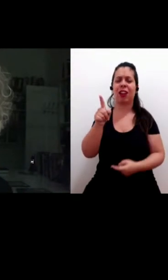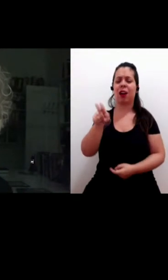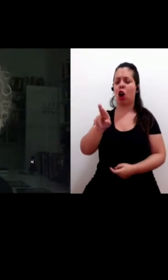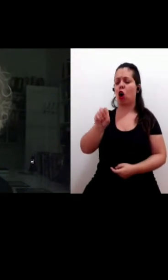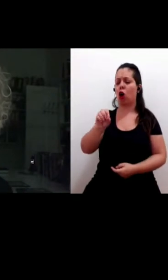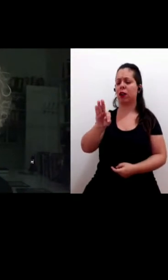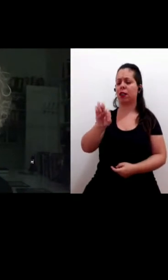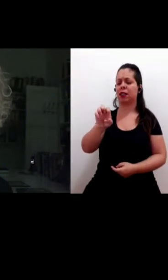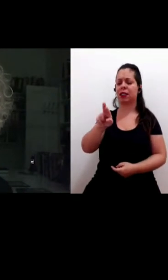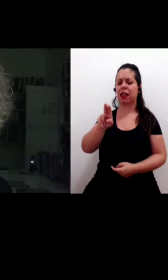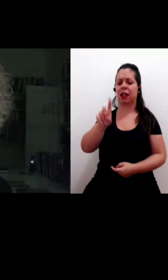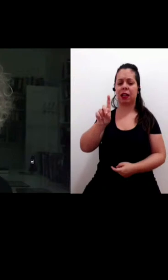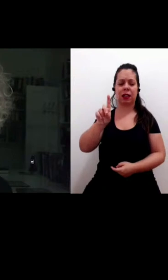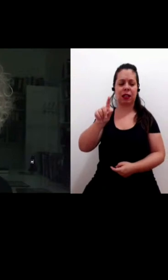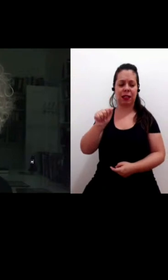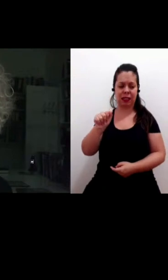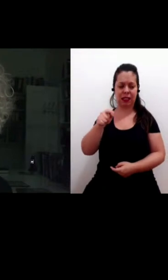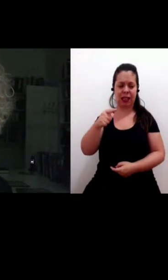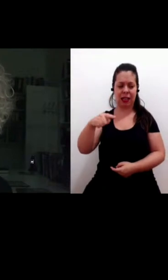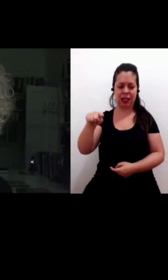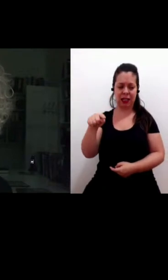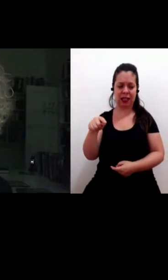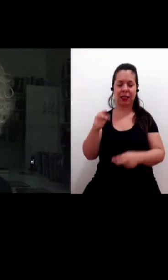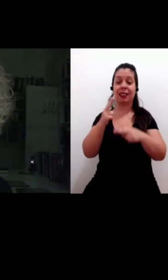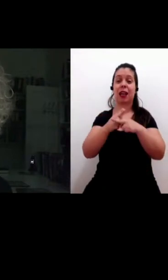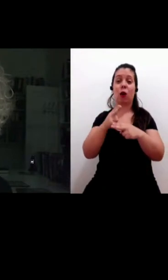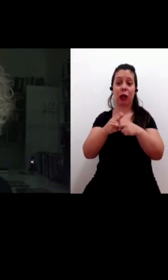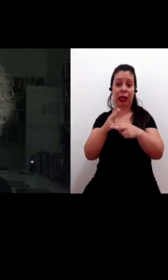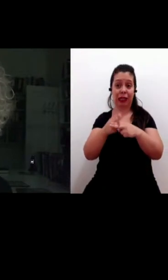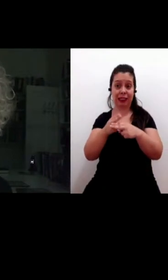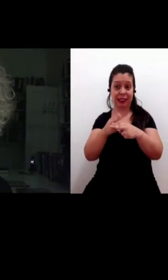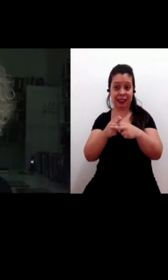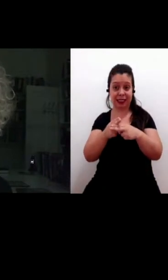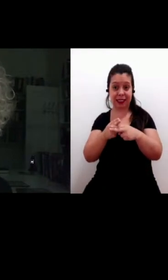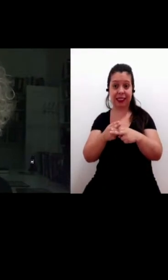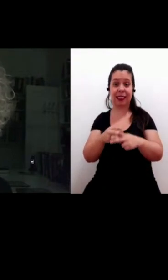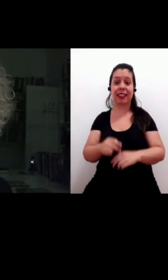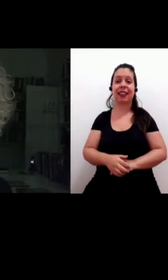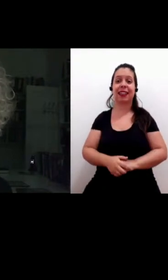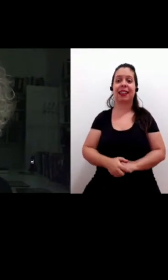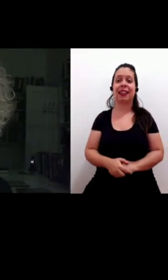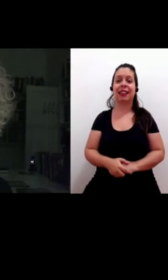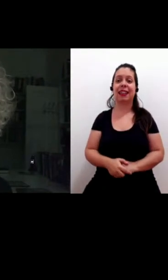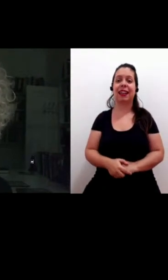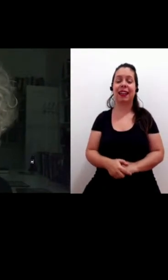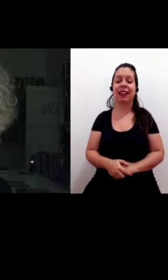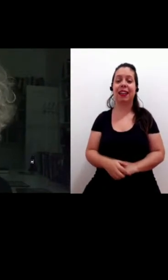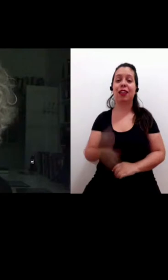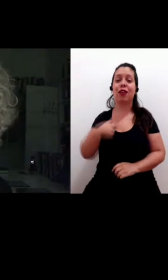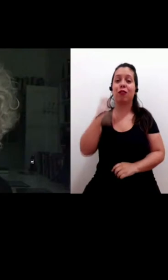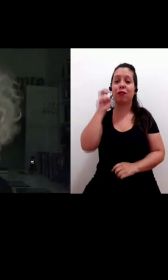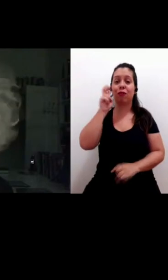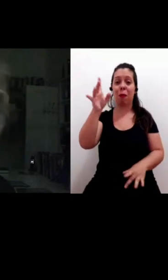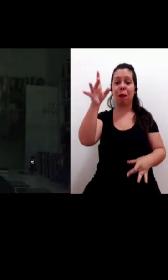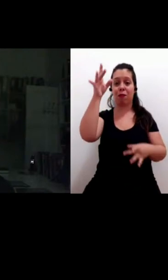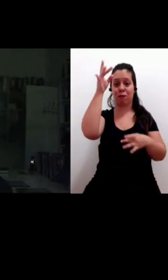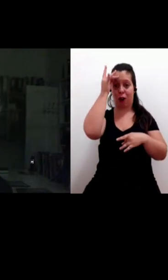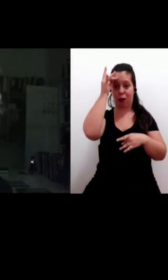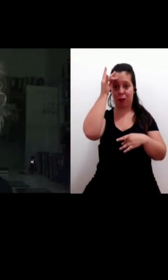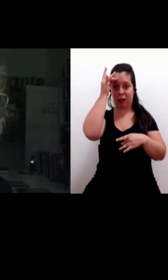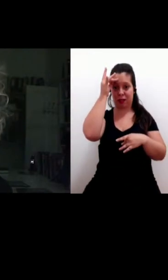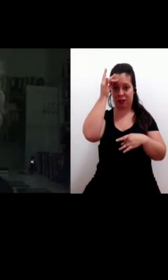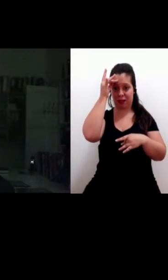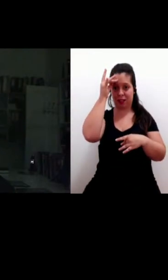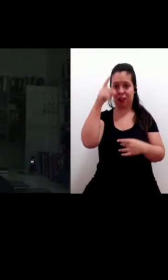year. And I saw a performance of you with an axe destroying the